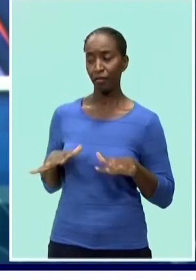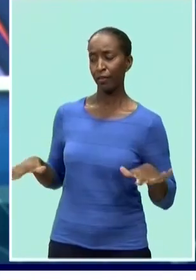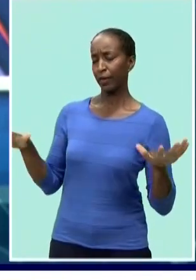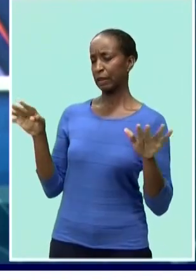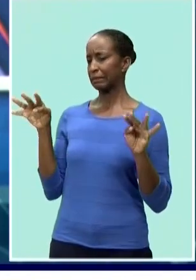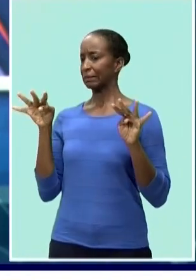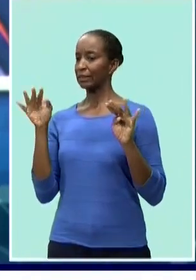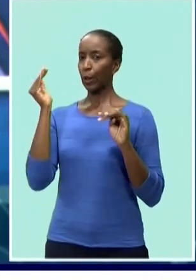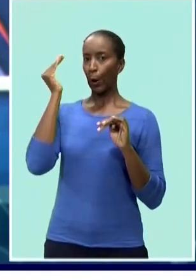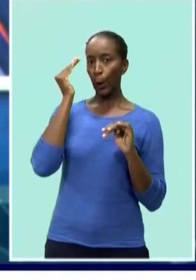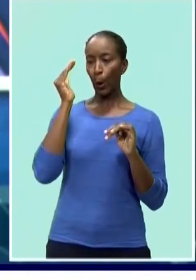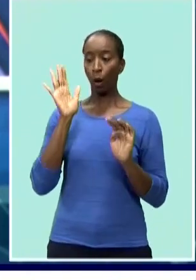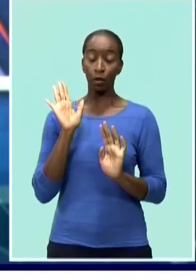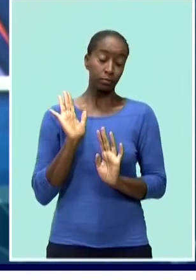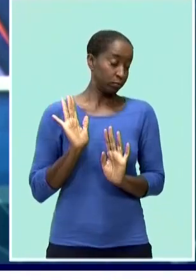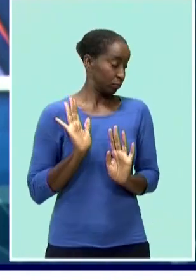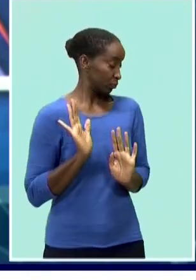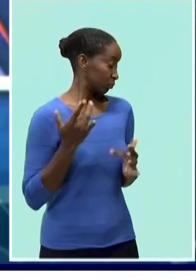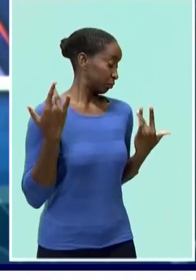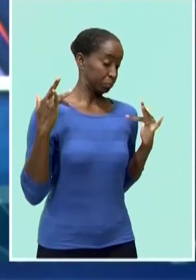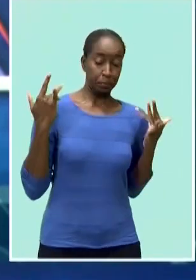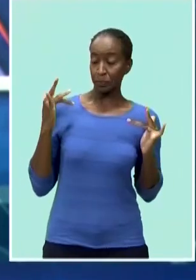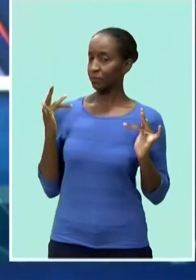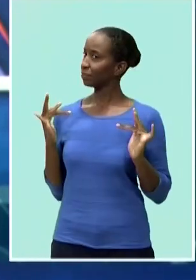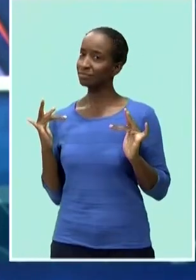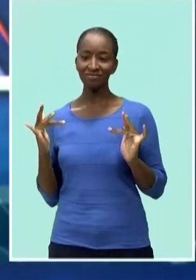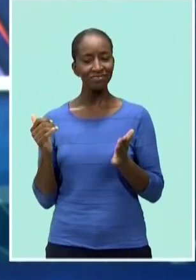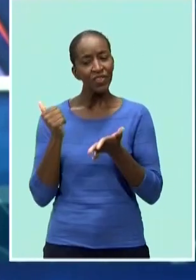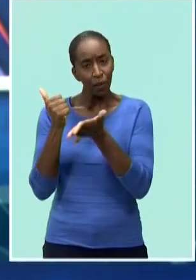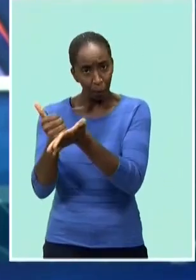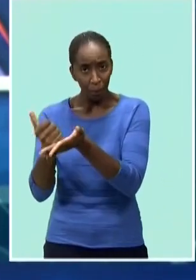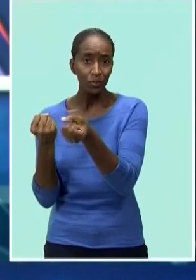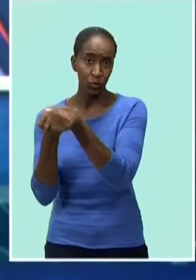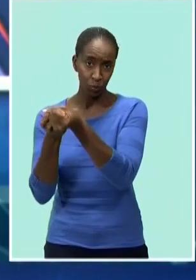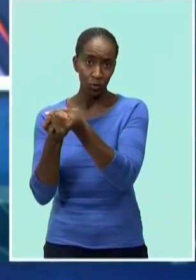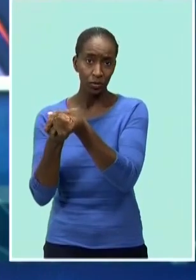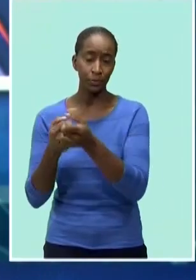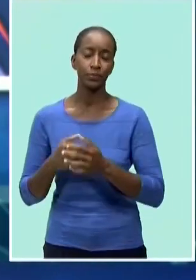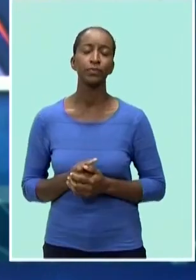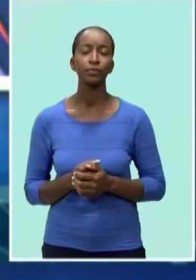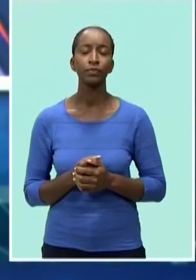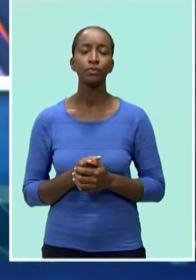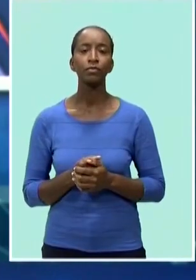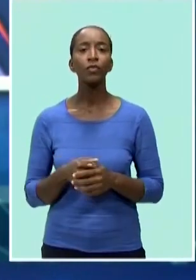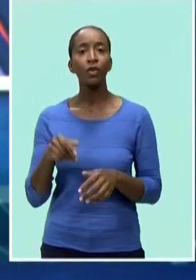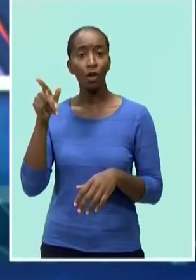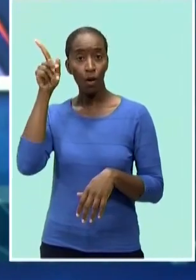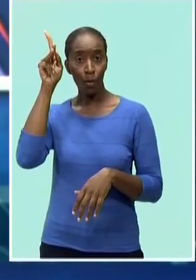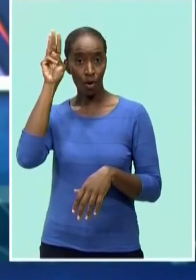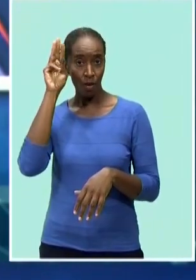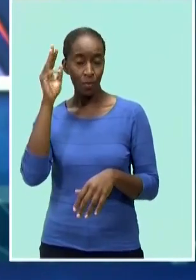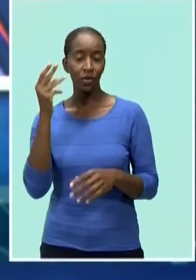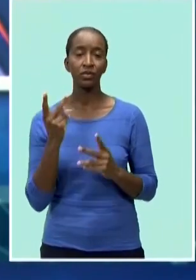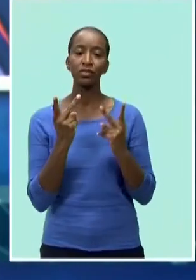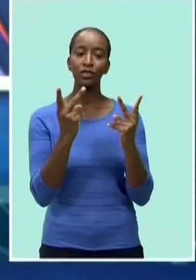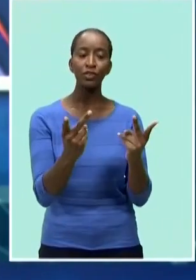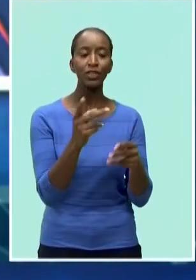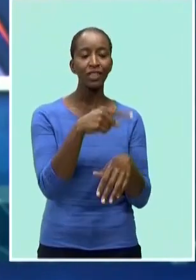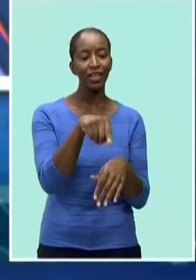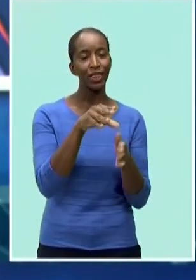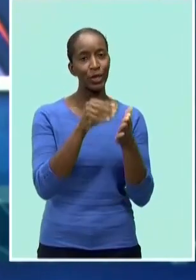they perceive to be in harm's way. Well, Prime Minister Mia Amor Mottley paid the students of the St. Stephen's Primary